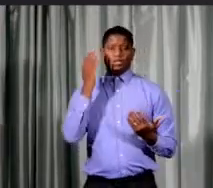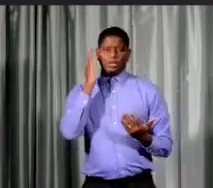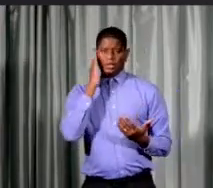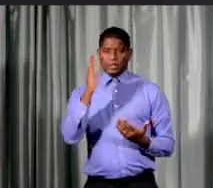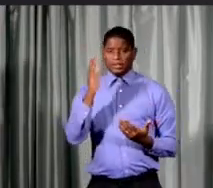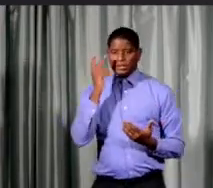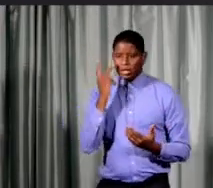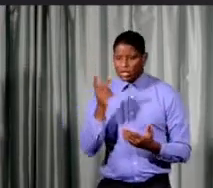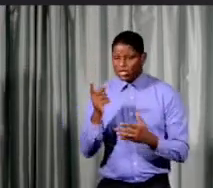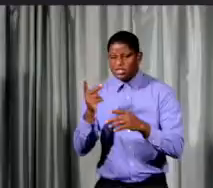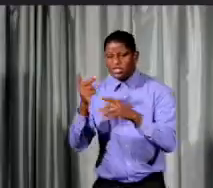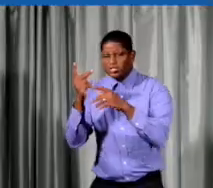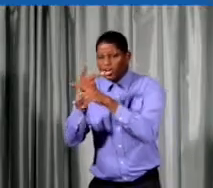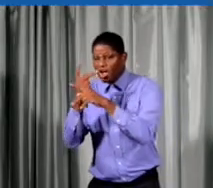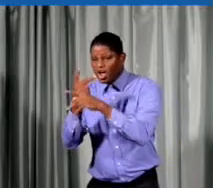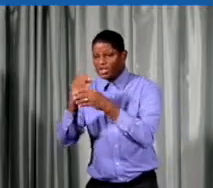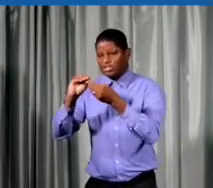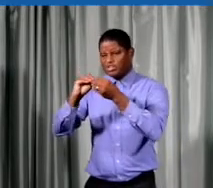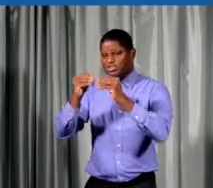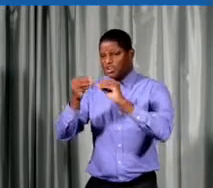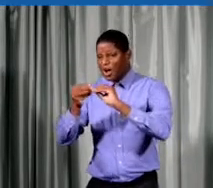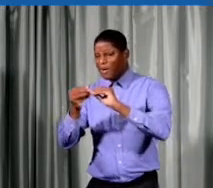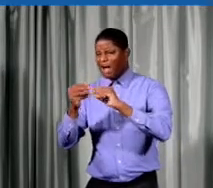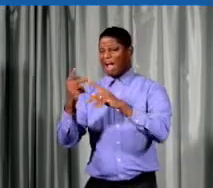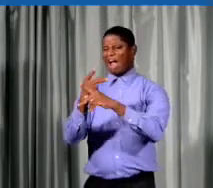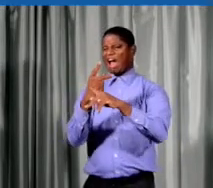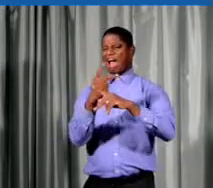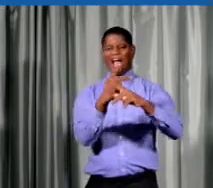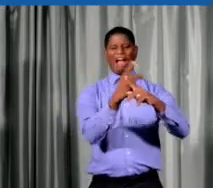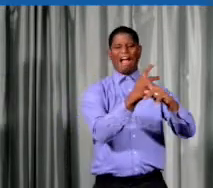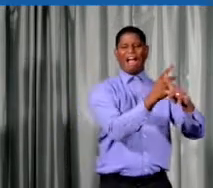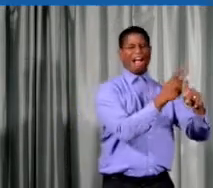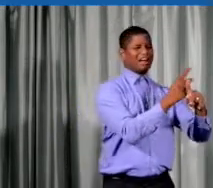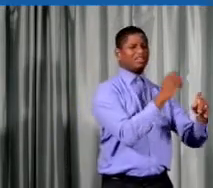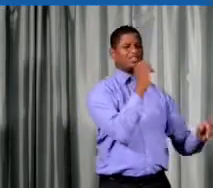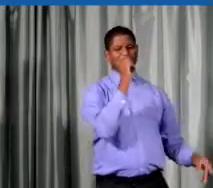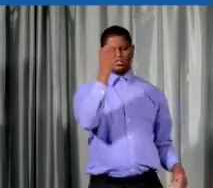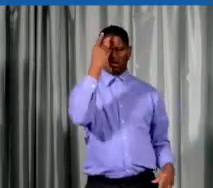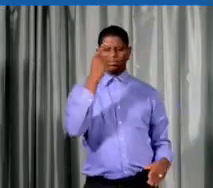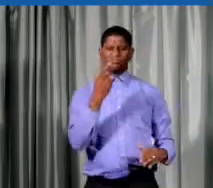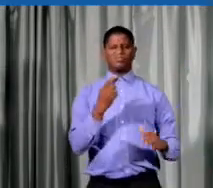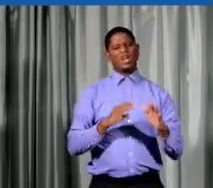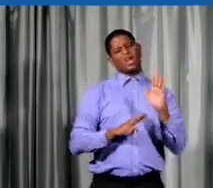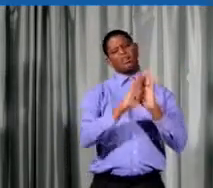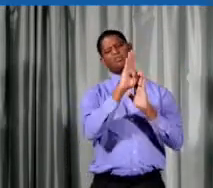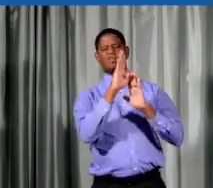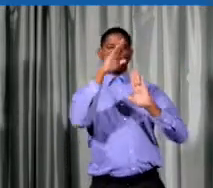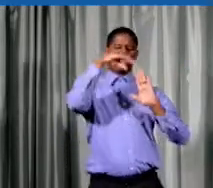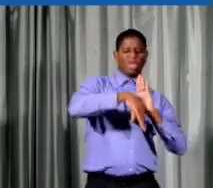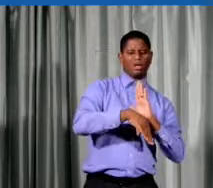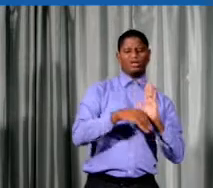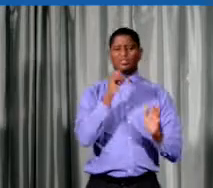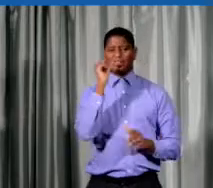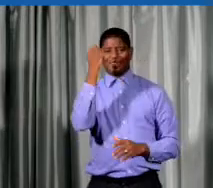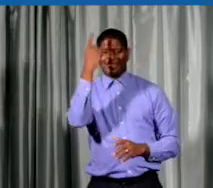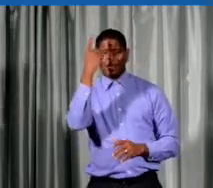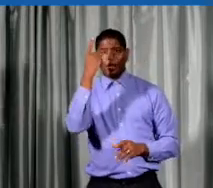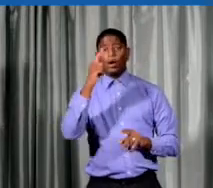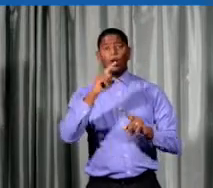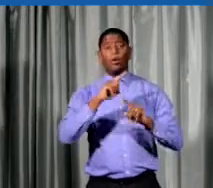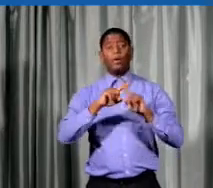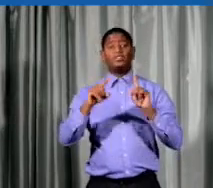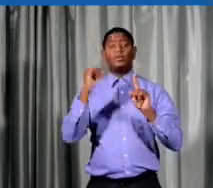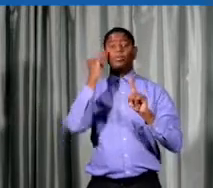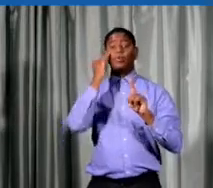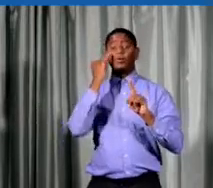at the absolute numbers, you're not going to see anything looking at that. All you will see is sales increasing, this fall in your car.